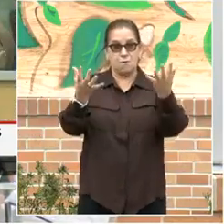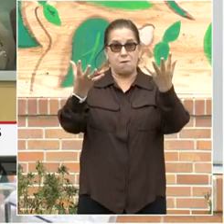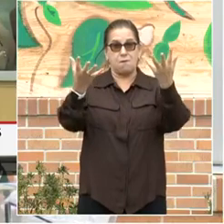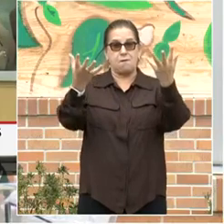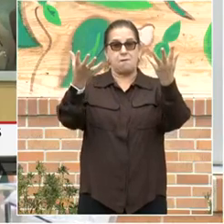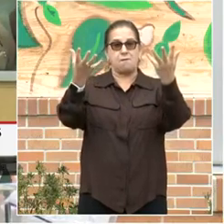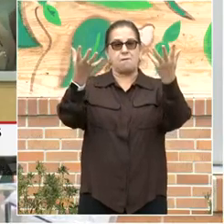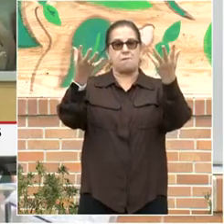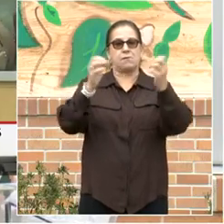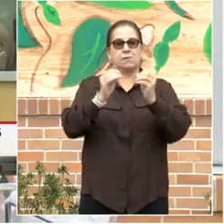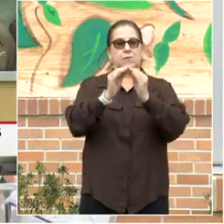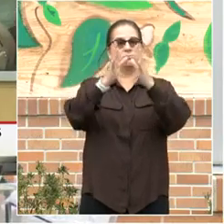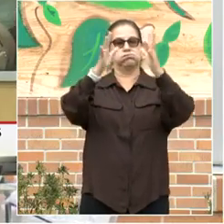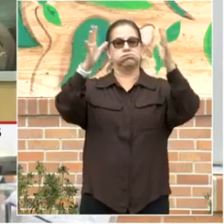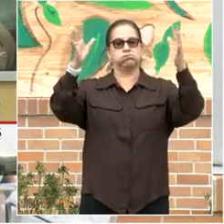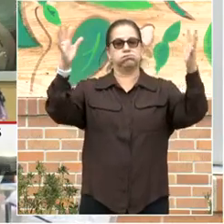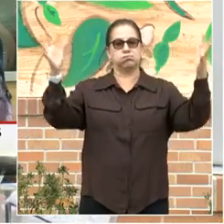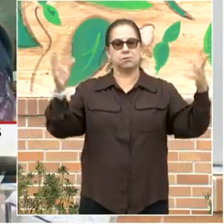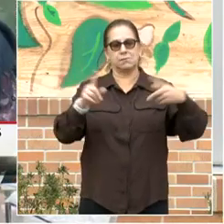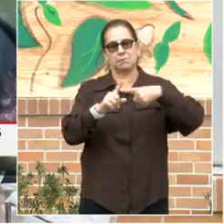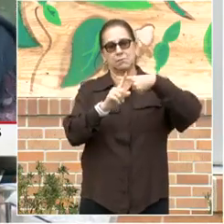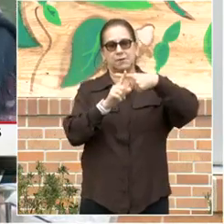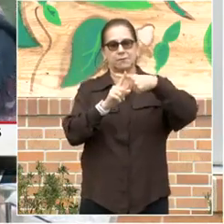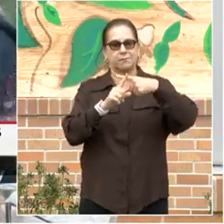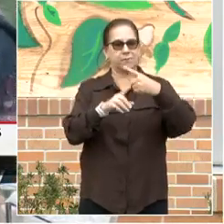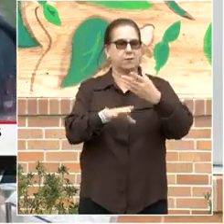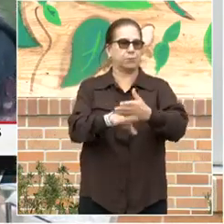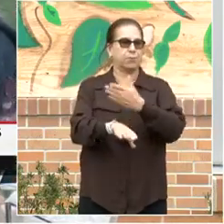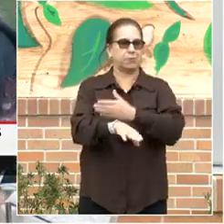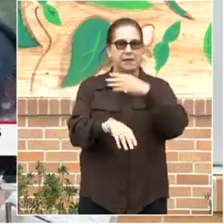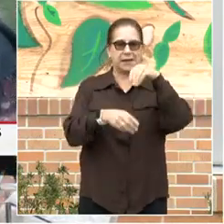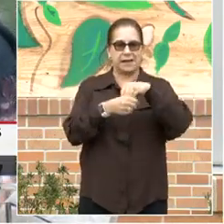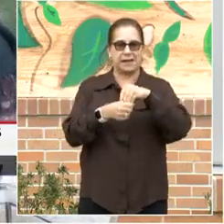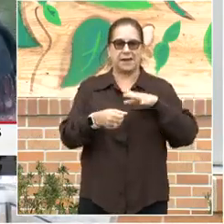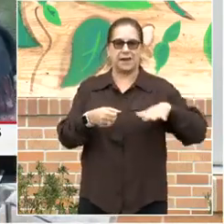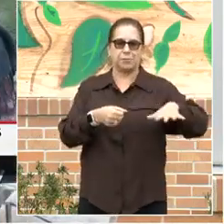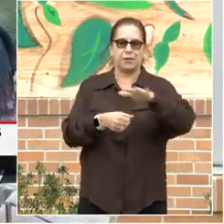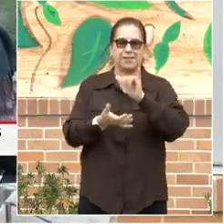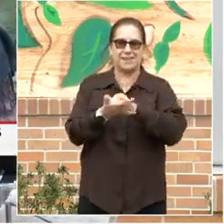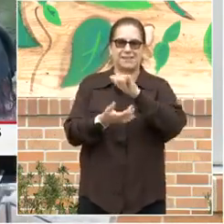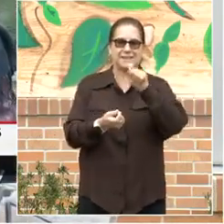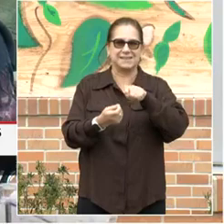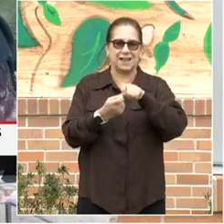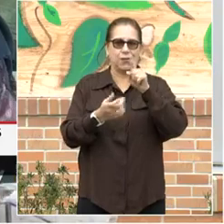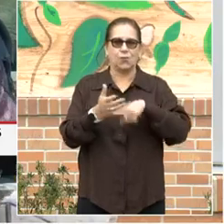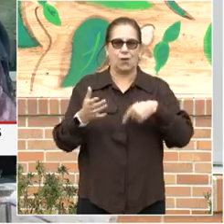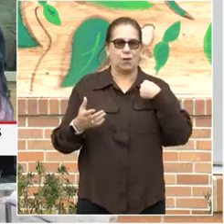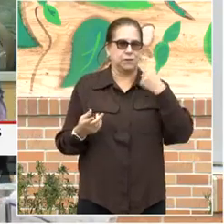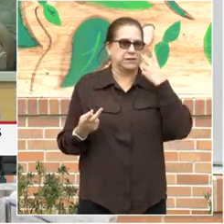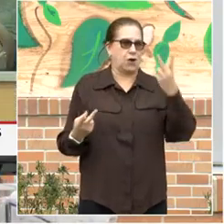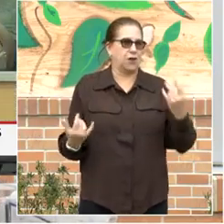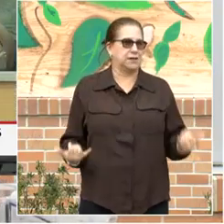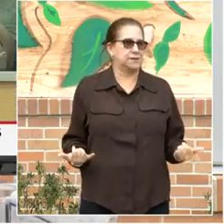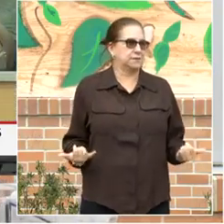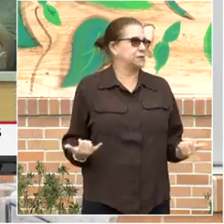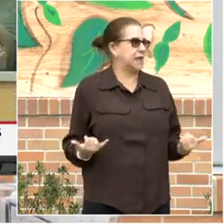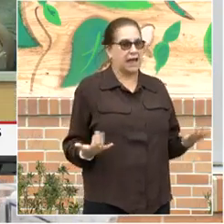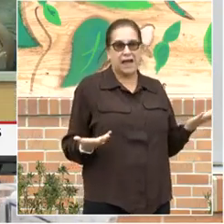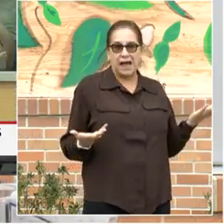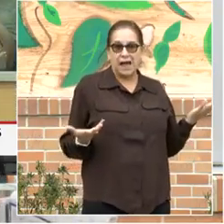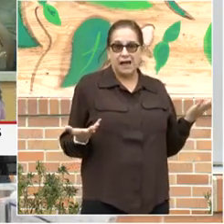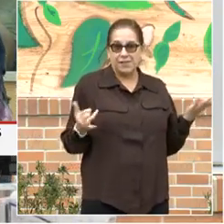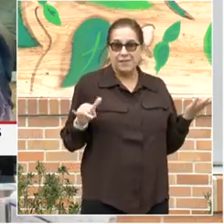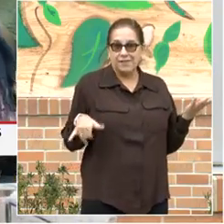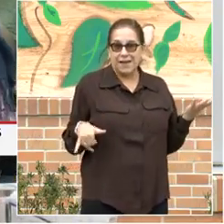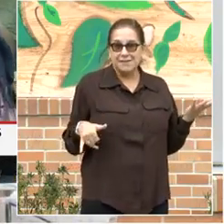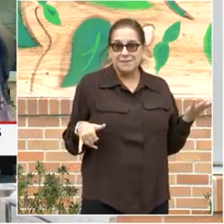into a positive enhancement in a community. And that's exactly what we see here today. We're making even